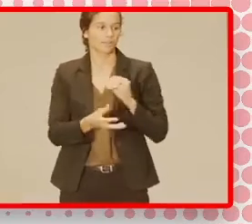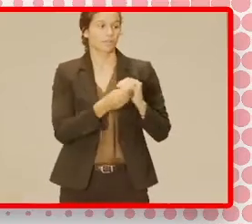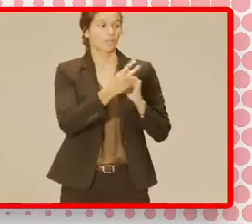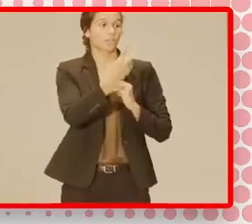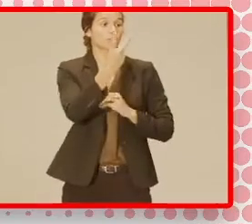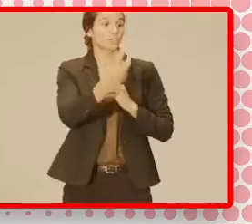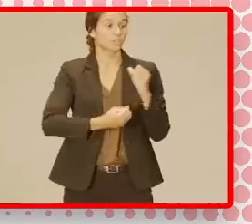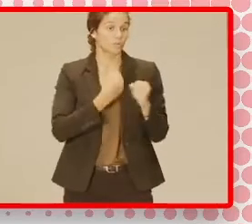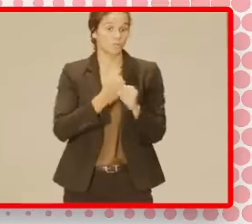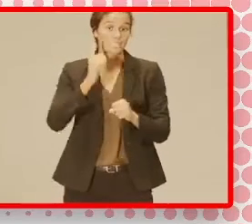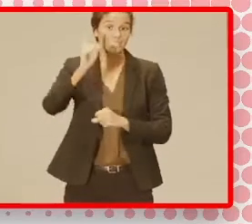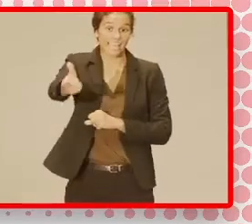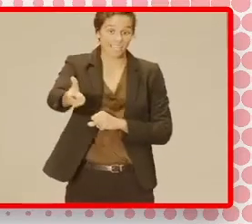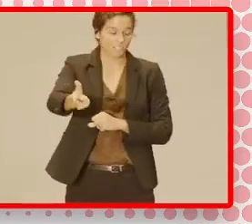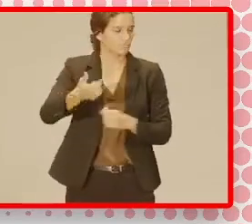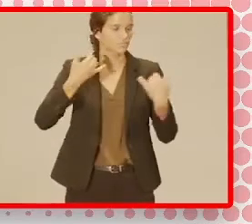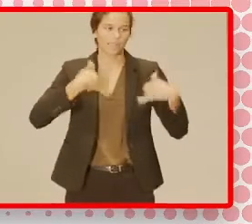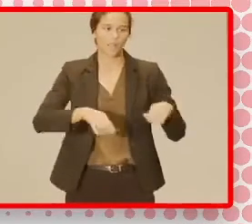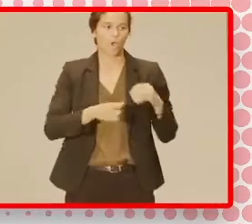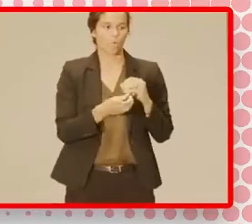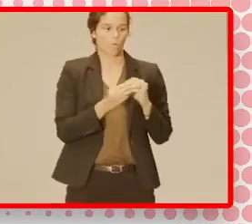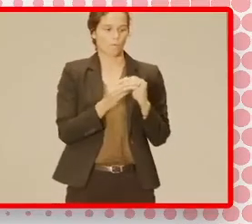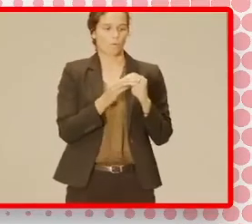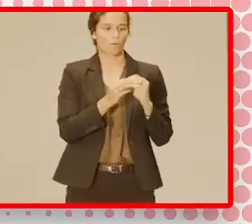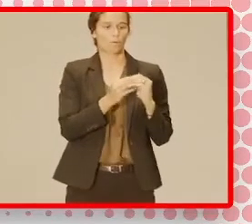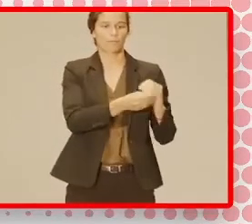more. That's the achievement habit.